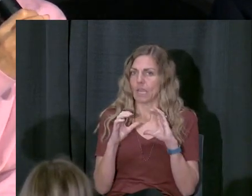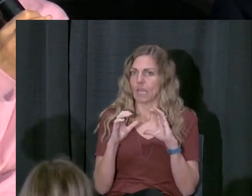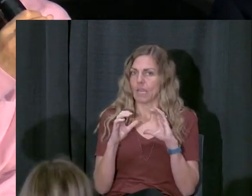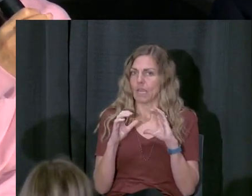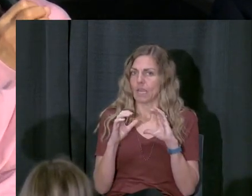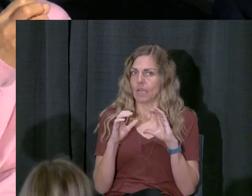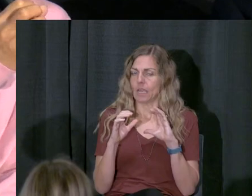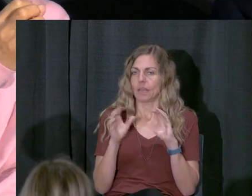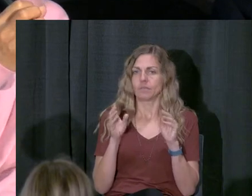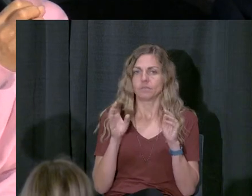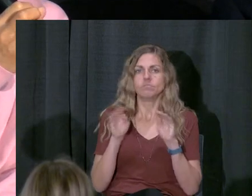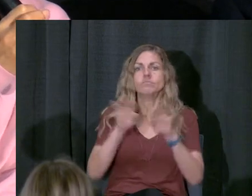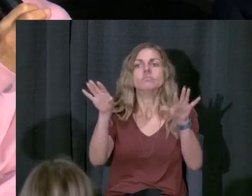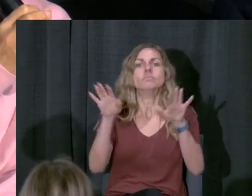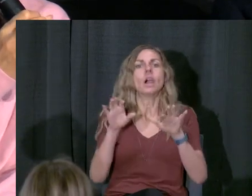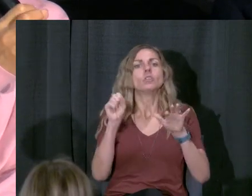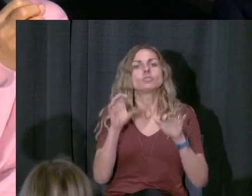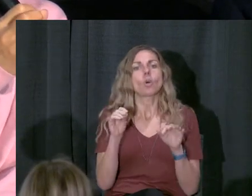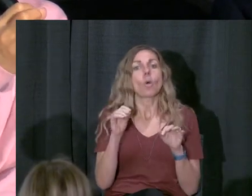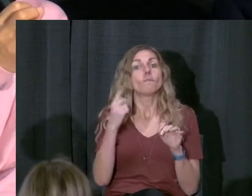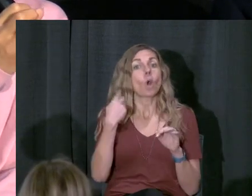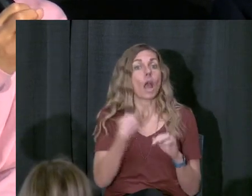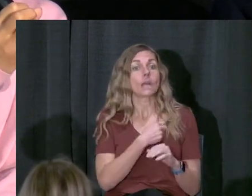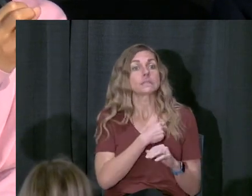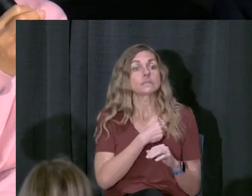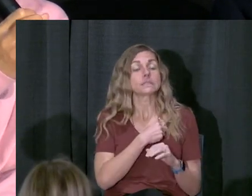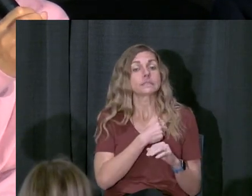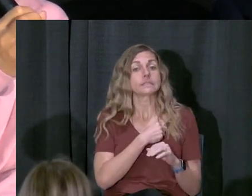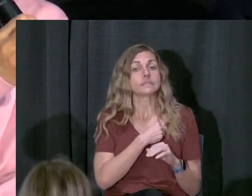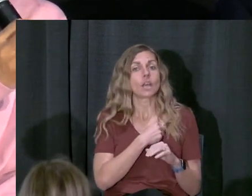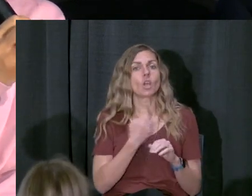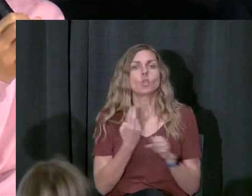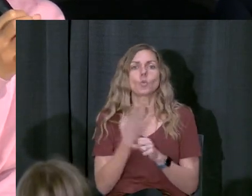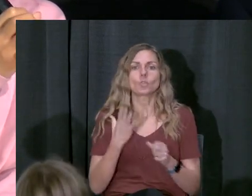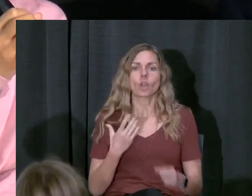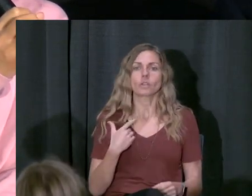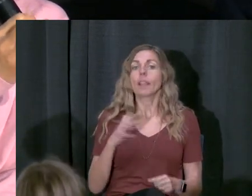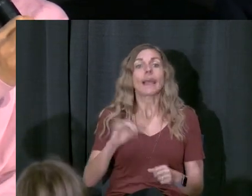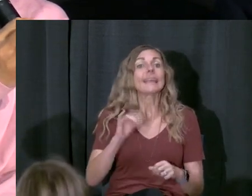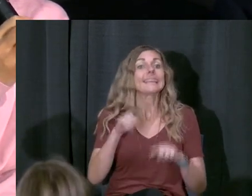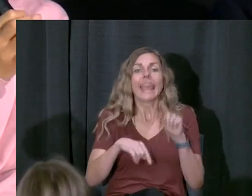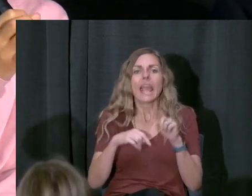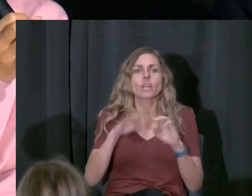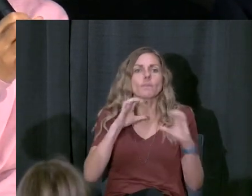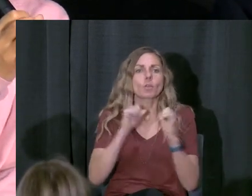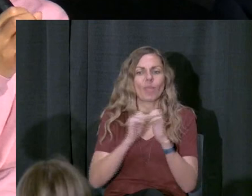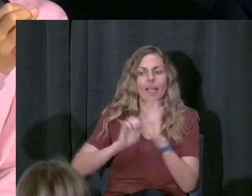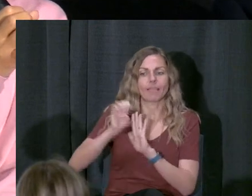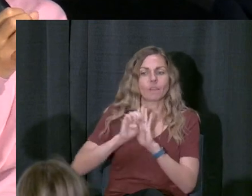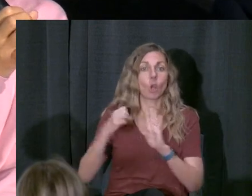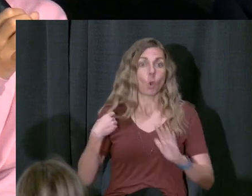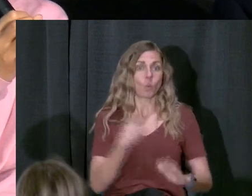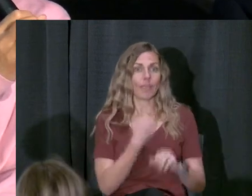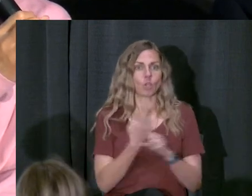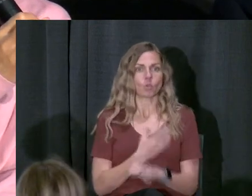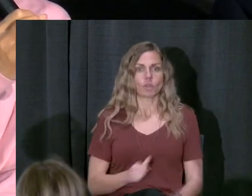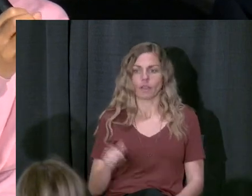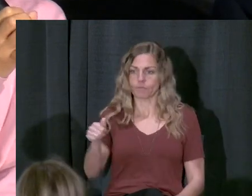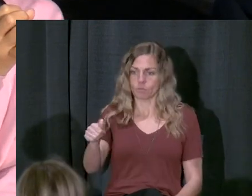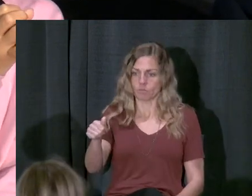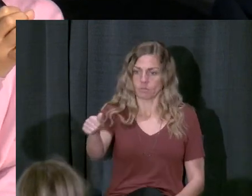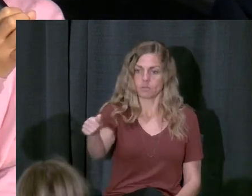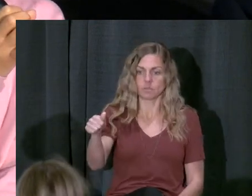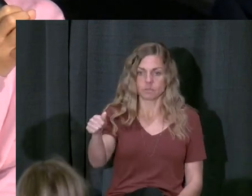example. So we have to ask user to push the elevator button. But near future,